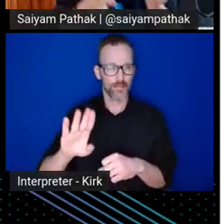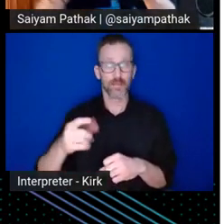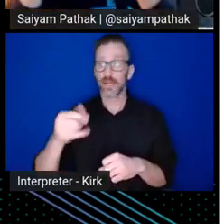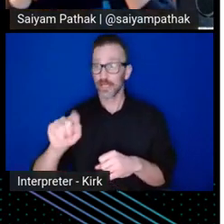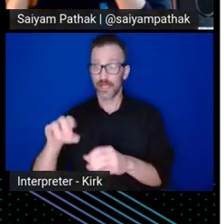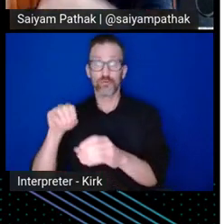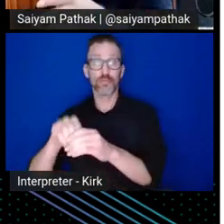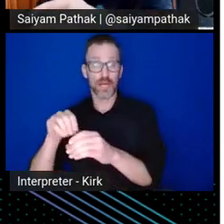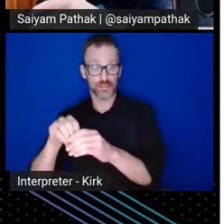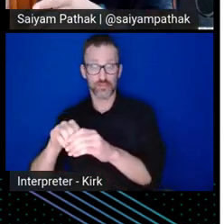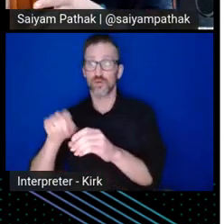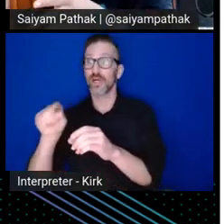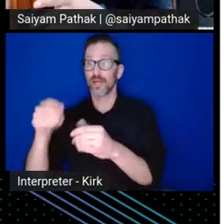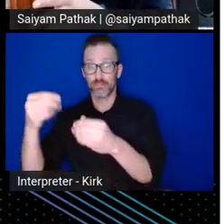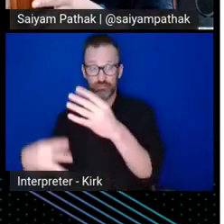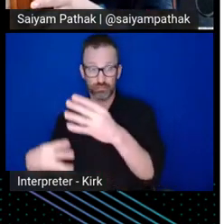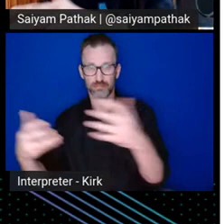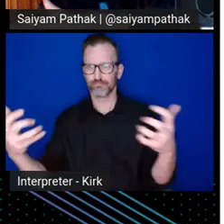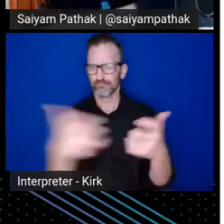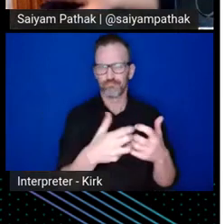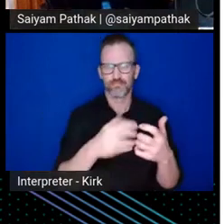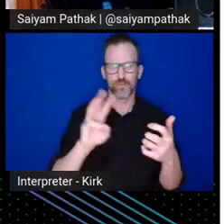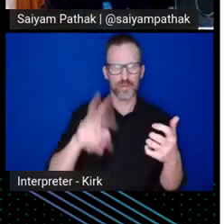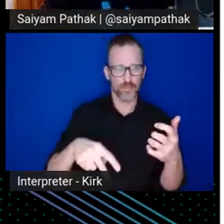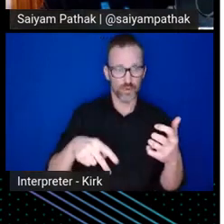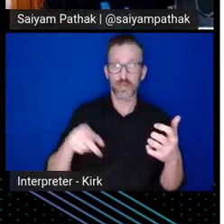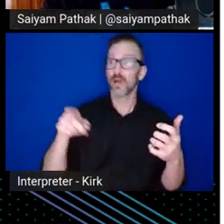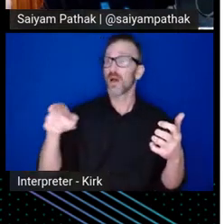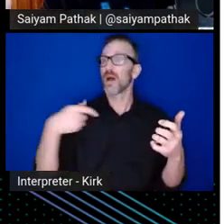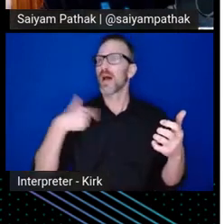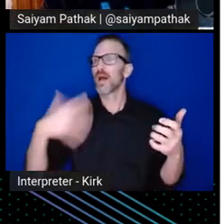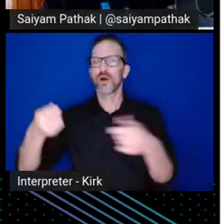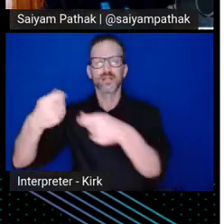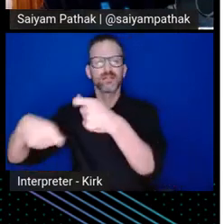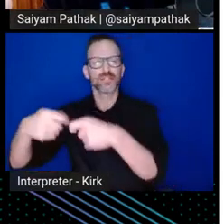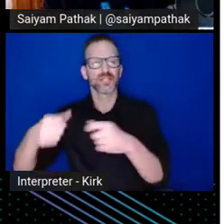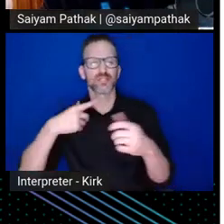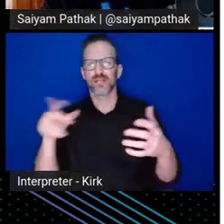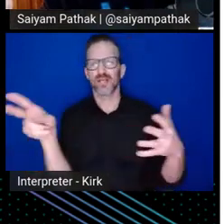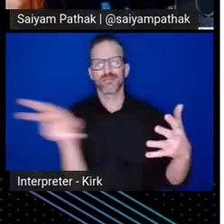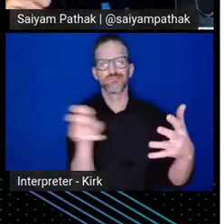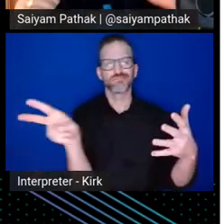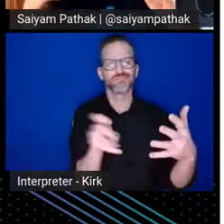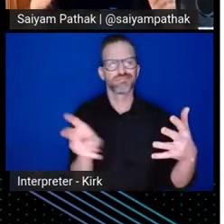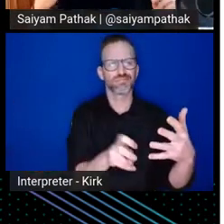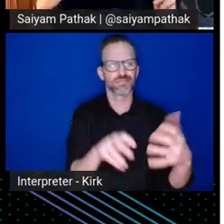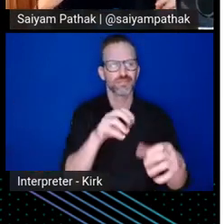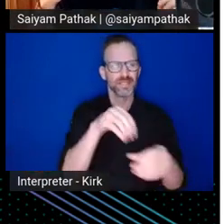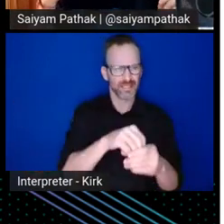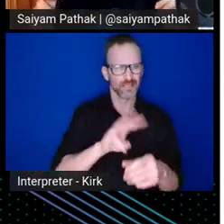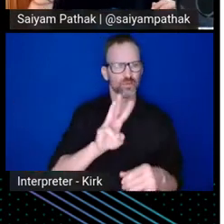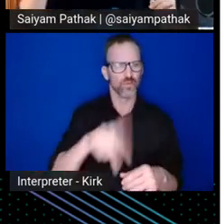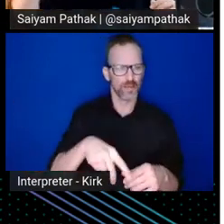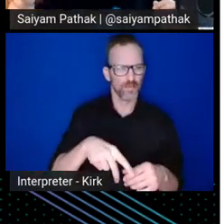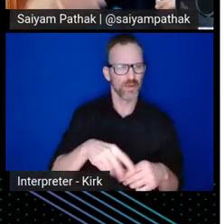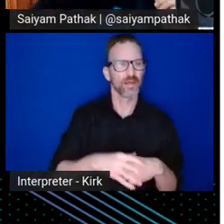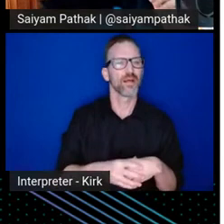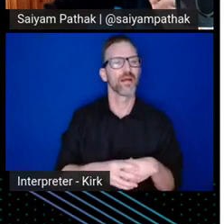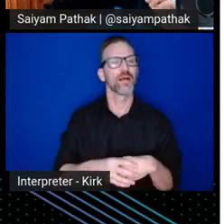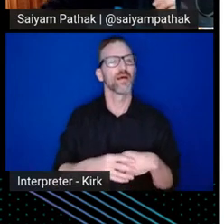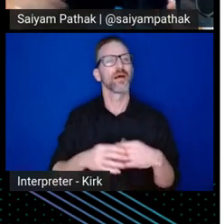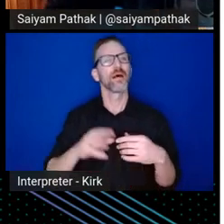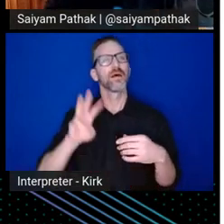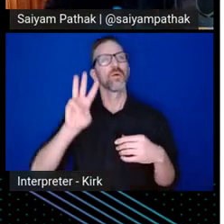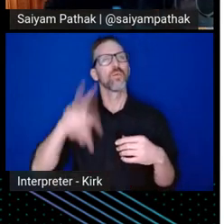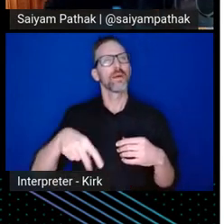with Waypoint. Any changes that you make in Git, everything is sorted over there. You get a new build. So I think it's easing out